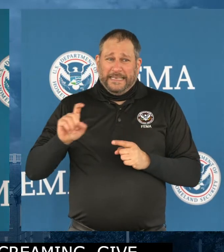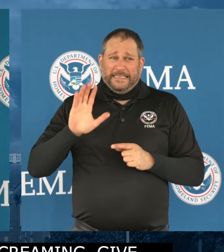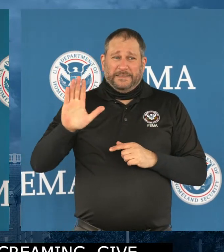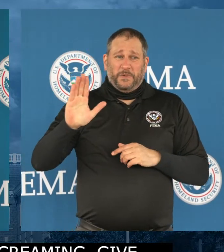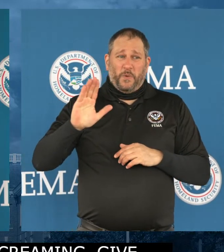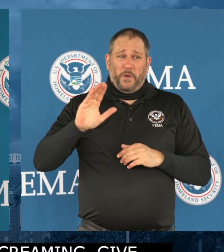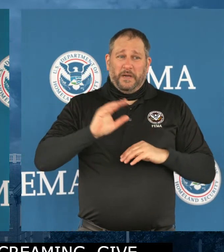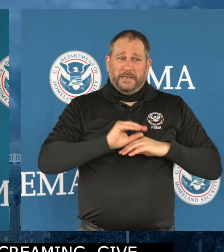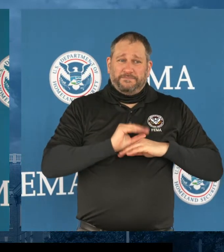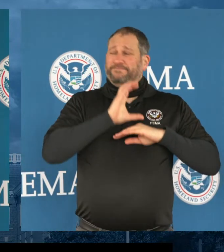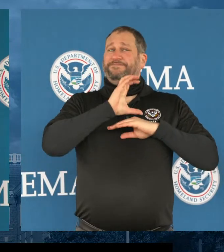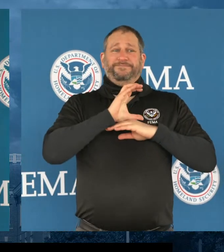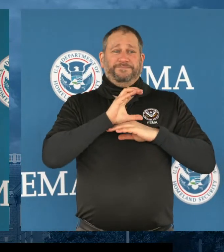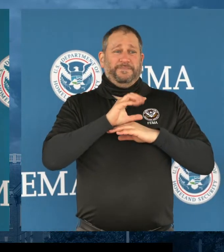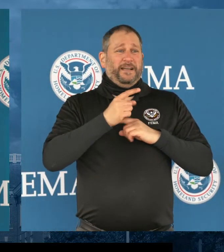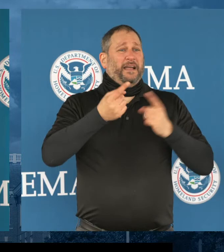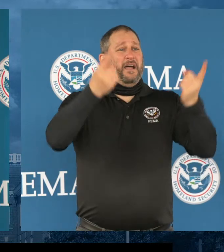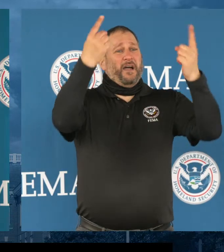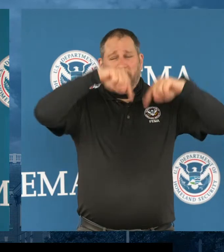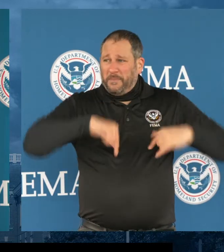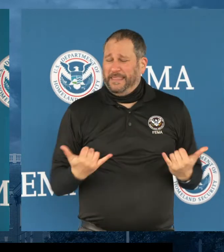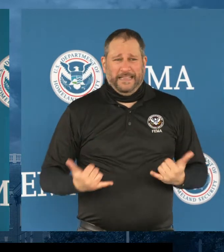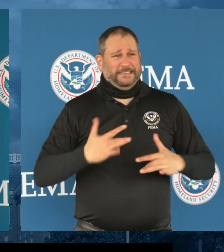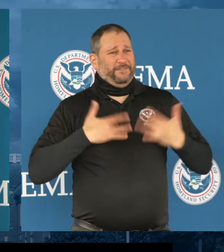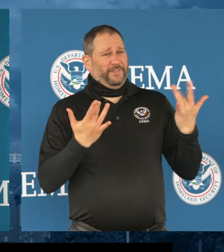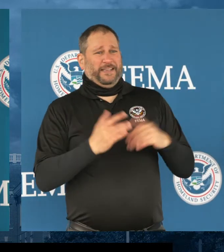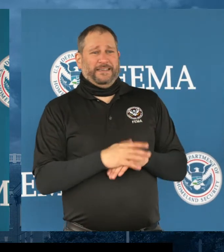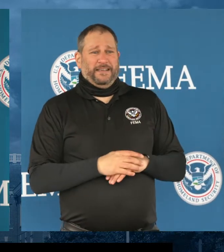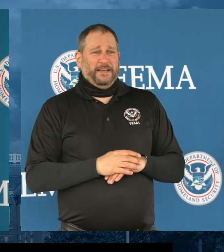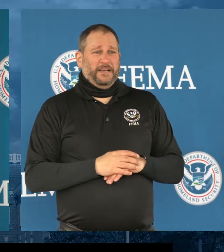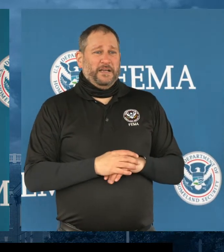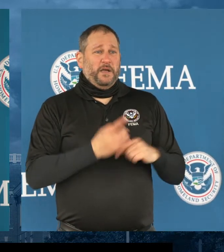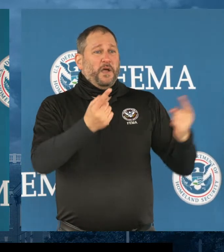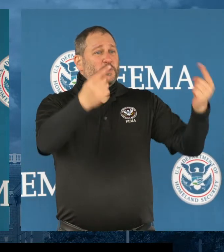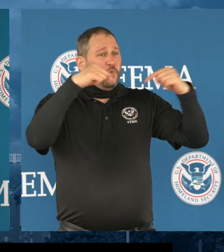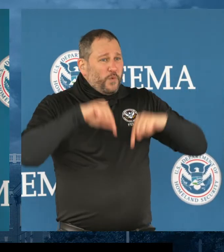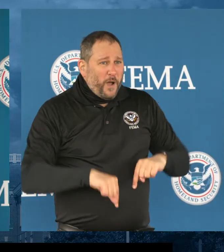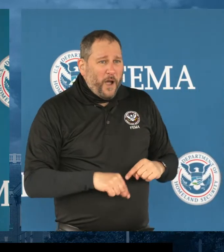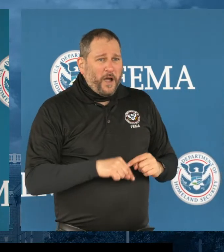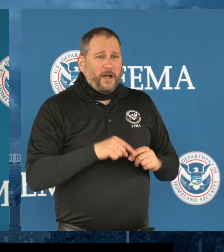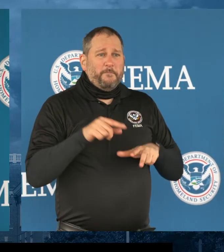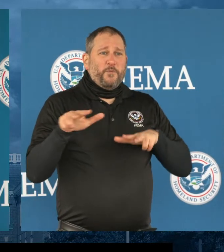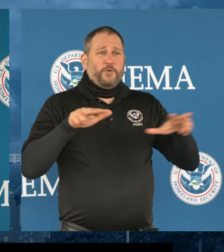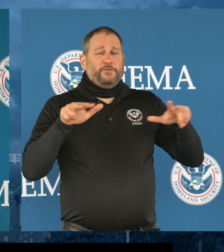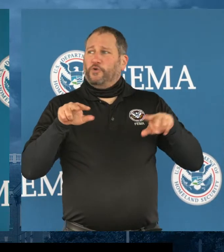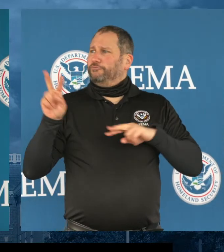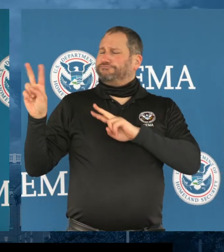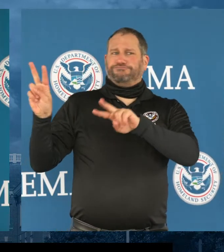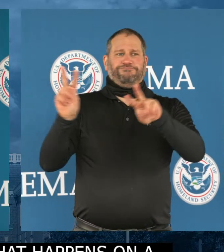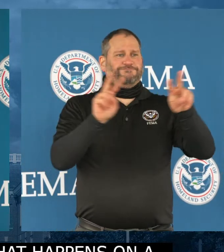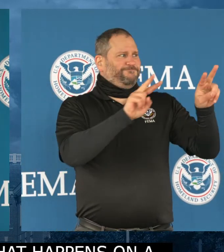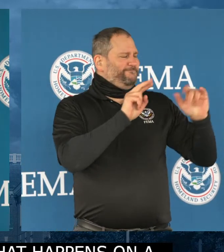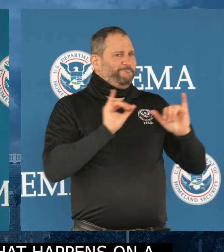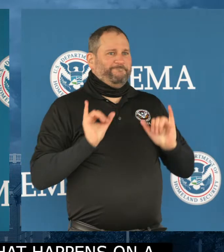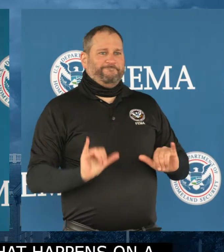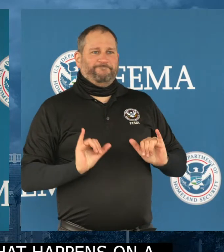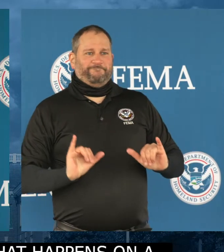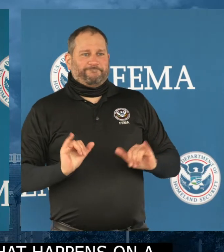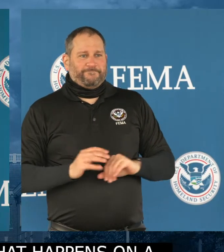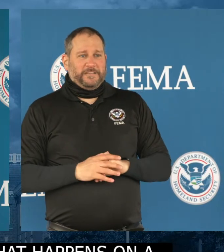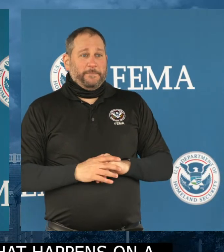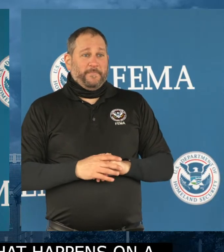an event like this. I like to come and circulate in there's a cool down period of 15 minutes after you get your